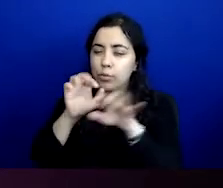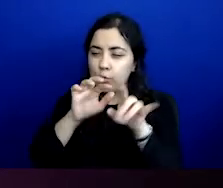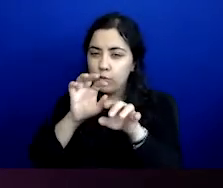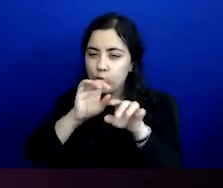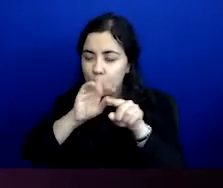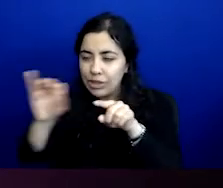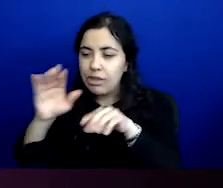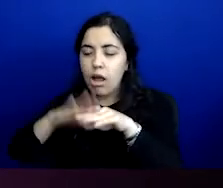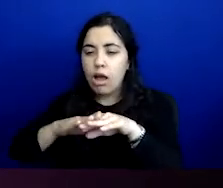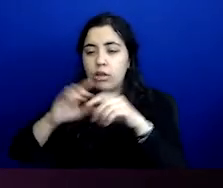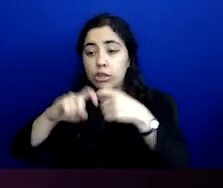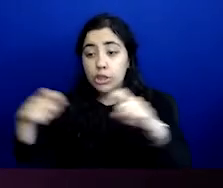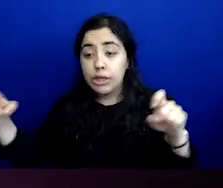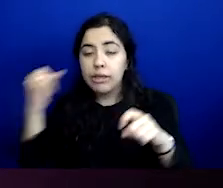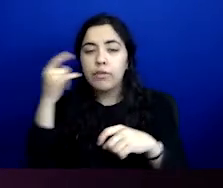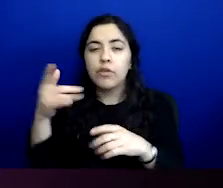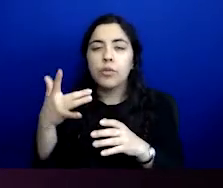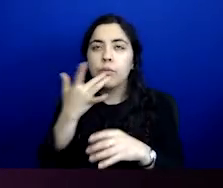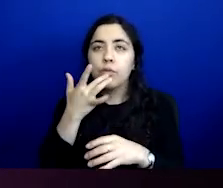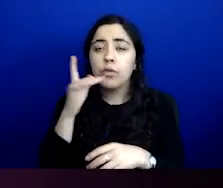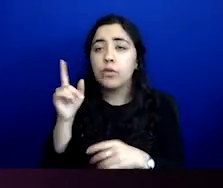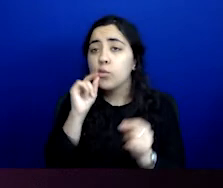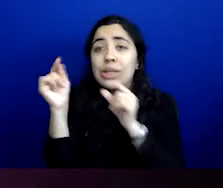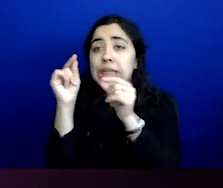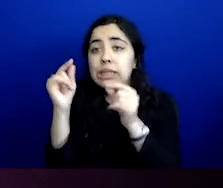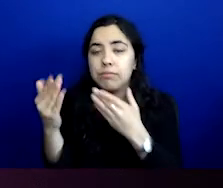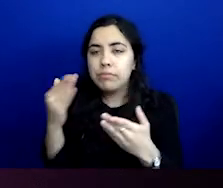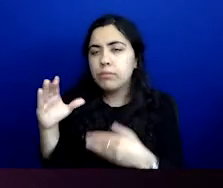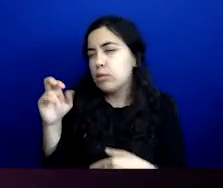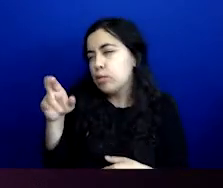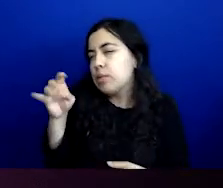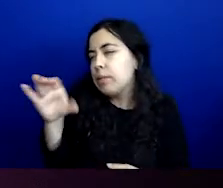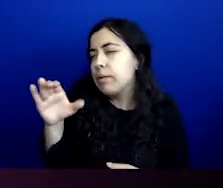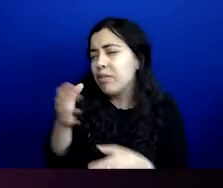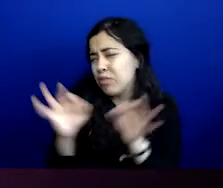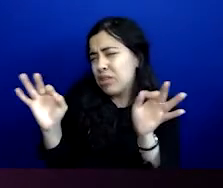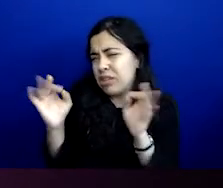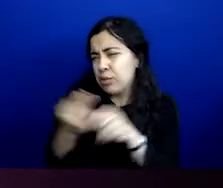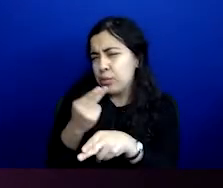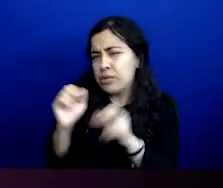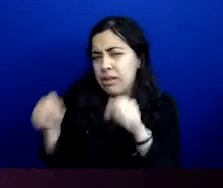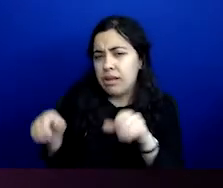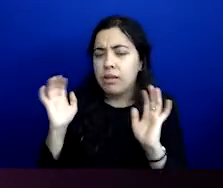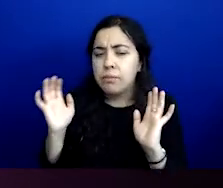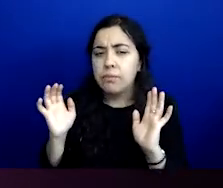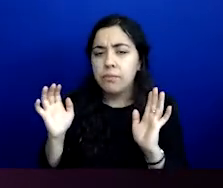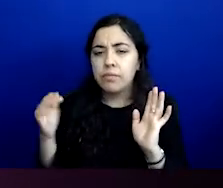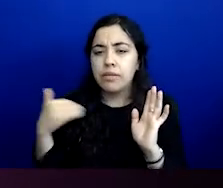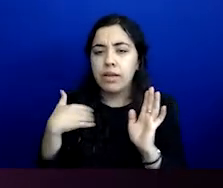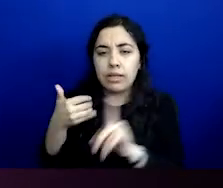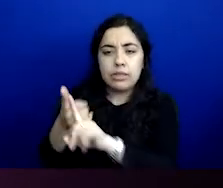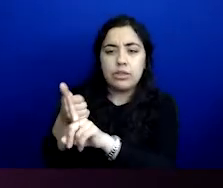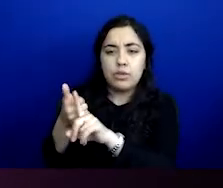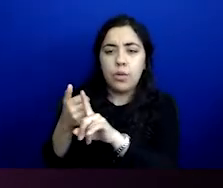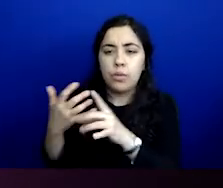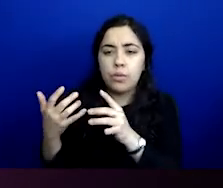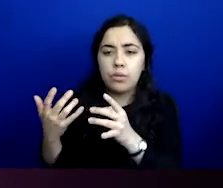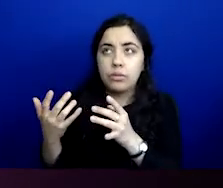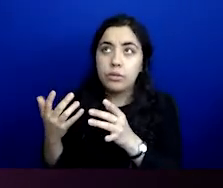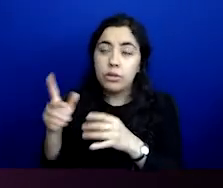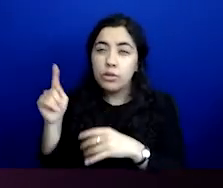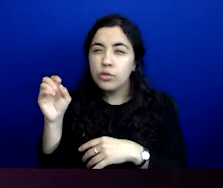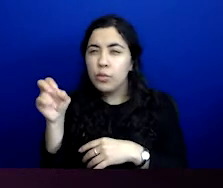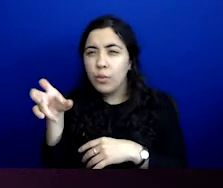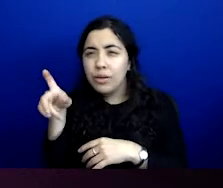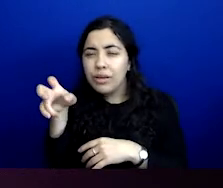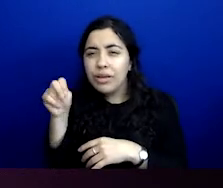if you want to just have something like tweets or something like that, you might use something like Ceramic, and it's free to use, and it has its own,